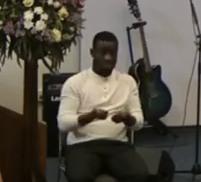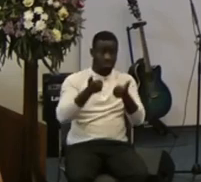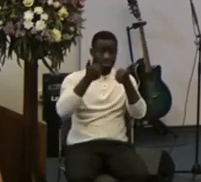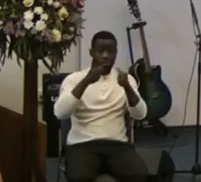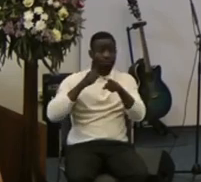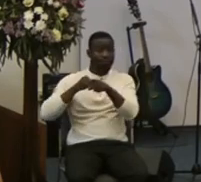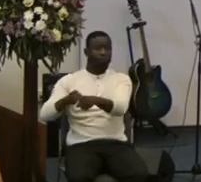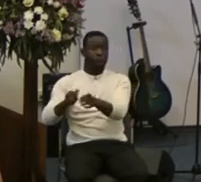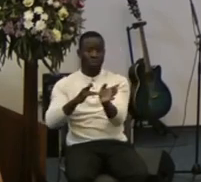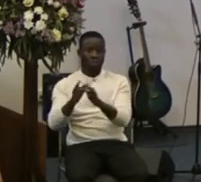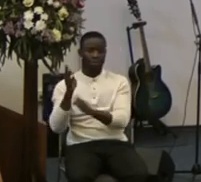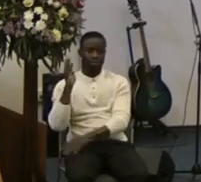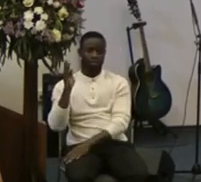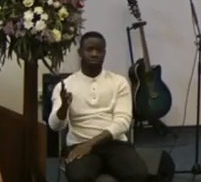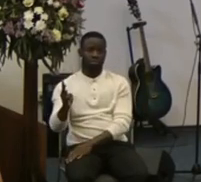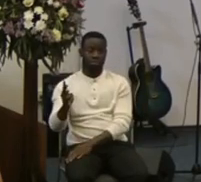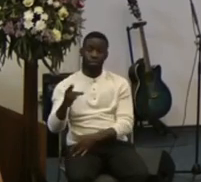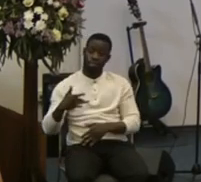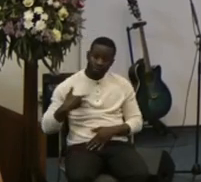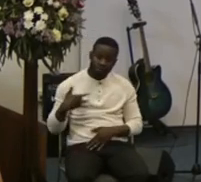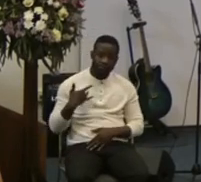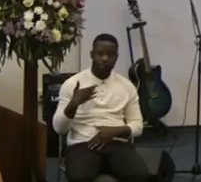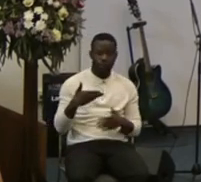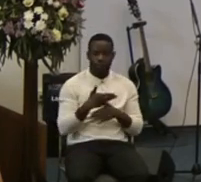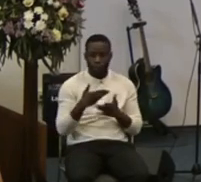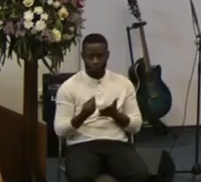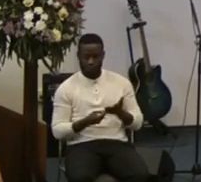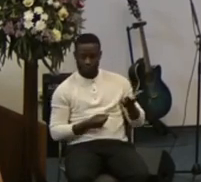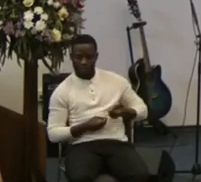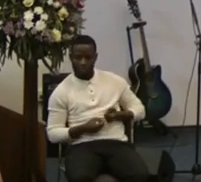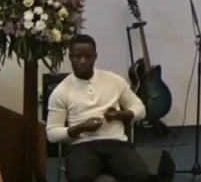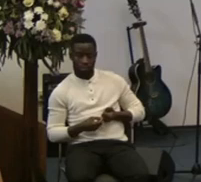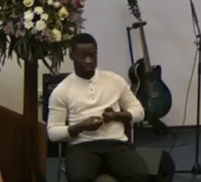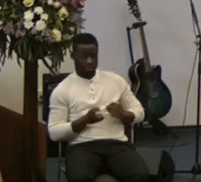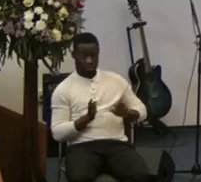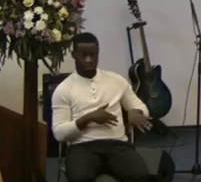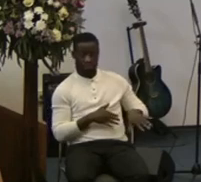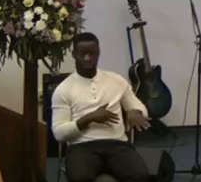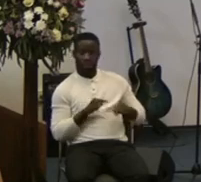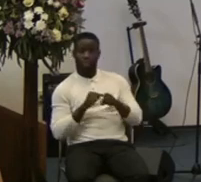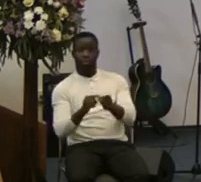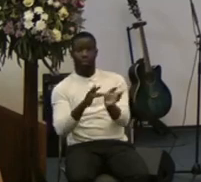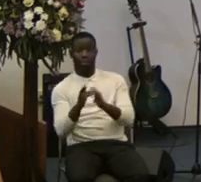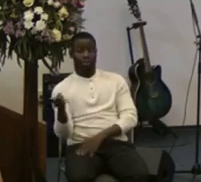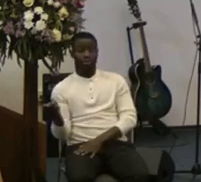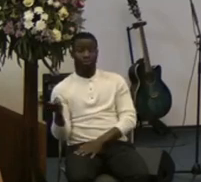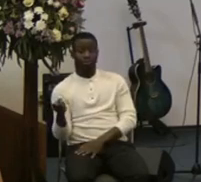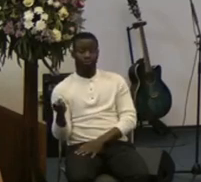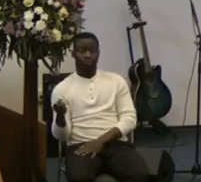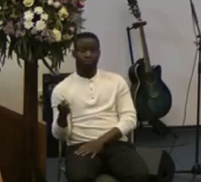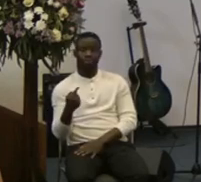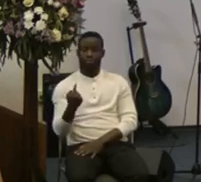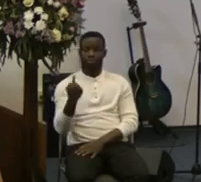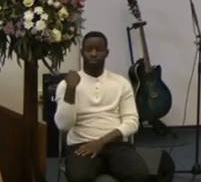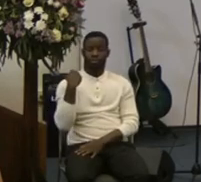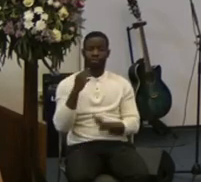attracted them to leave their livelihoods and follow Jesus? Now, we didn't have